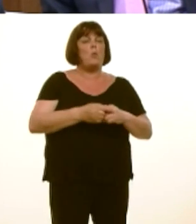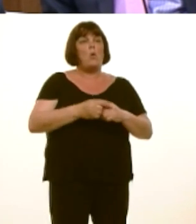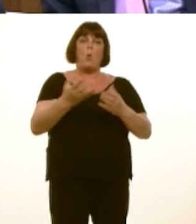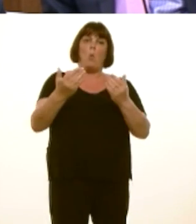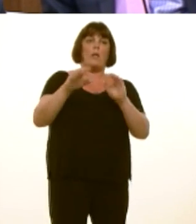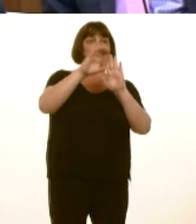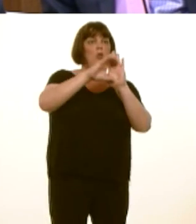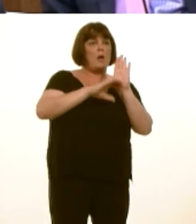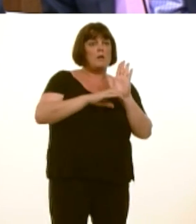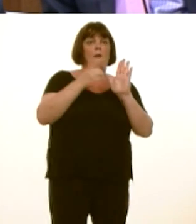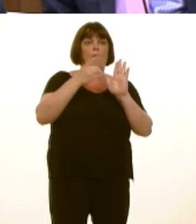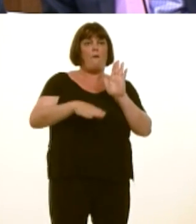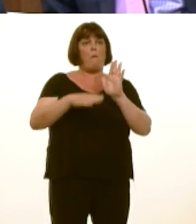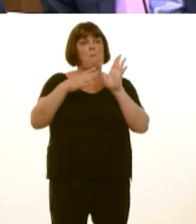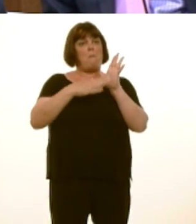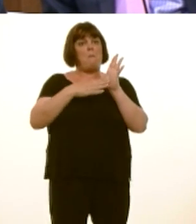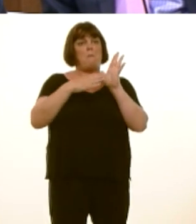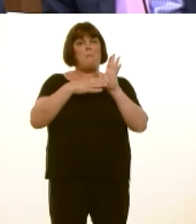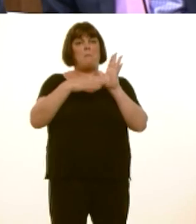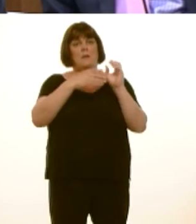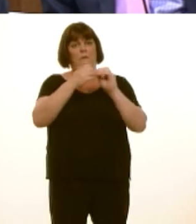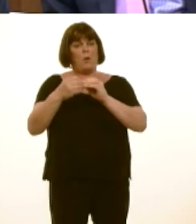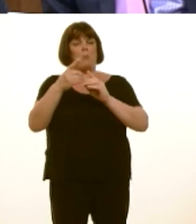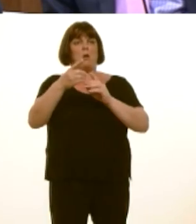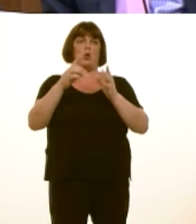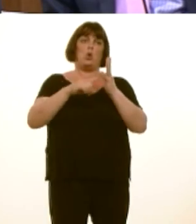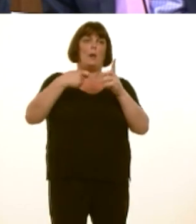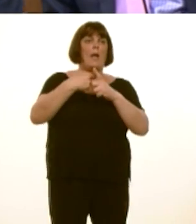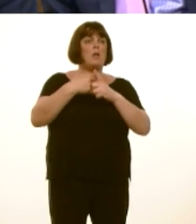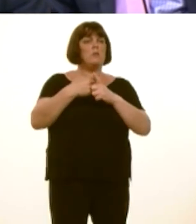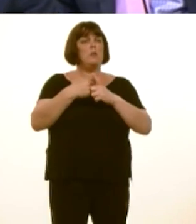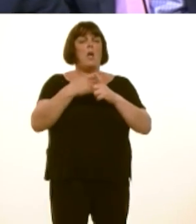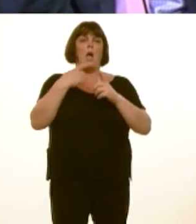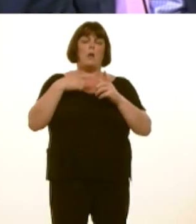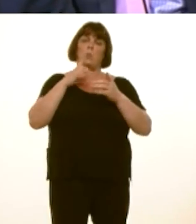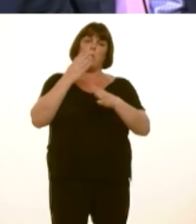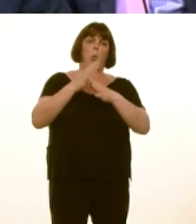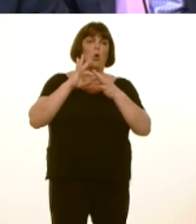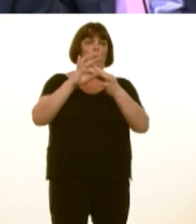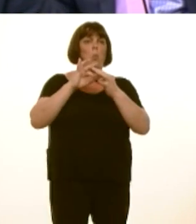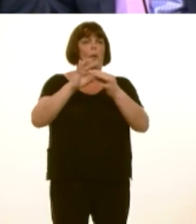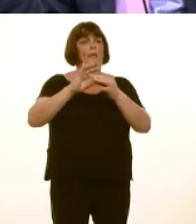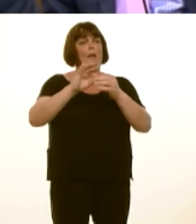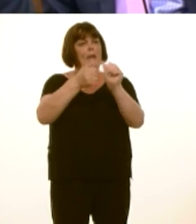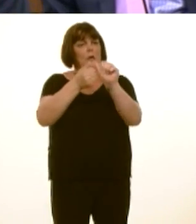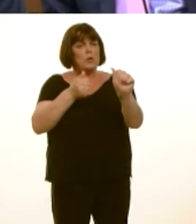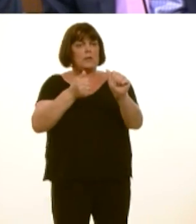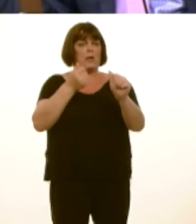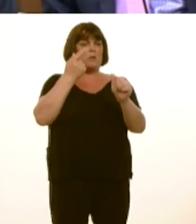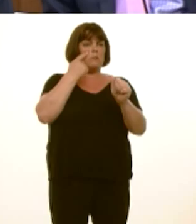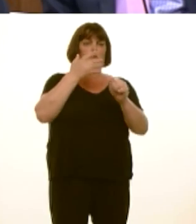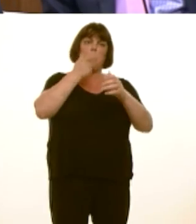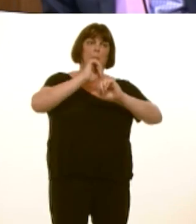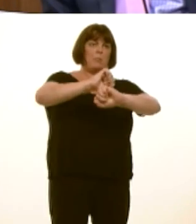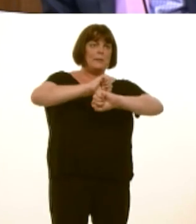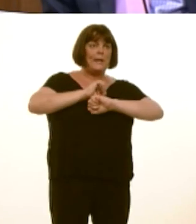by Mesothelioma UK, and we will, of course, continue to work to ensure enforcement agencies are protecting people from the dangers of asbestos, but we